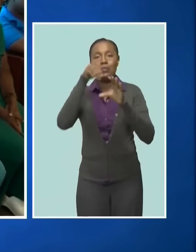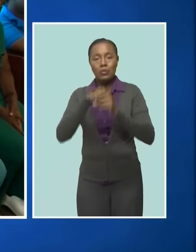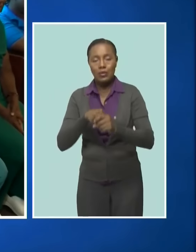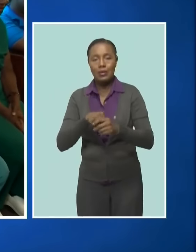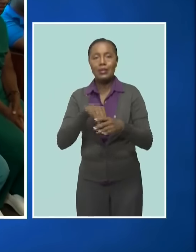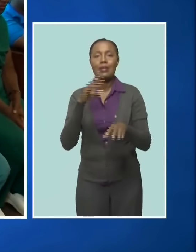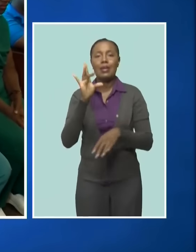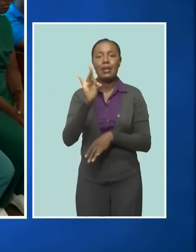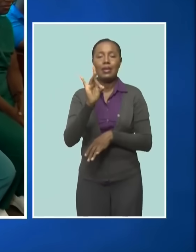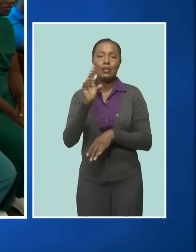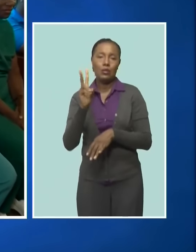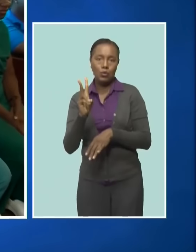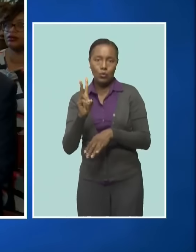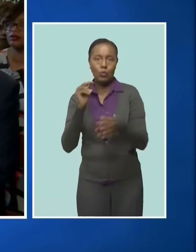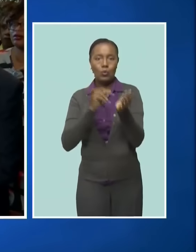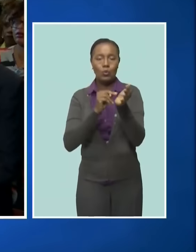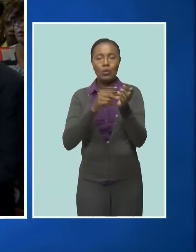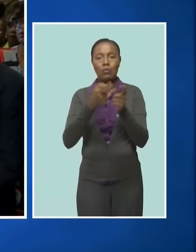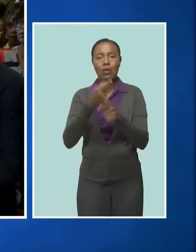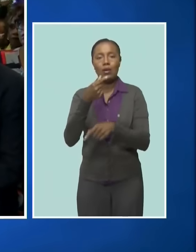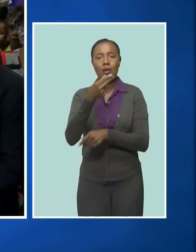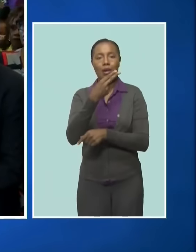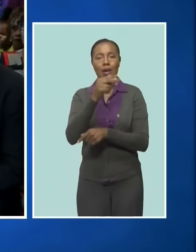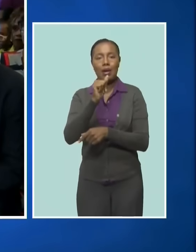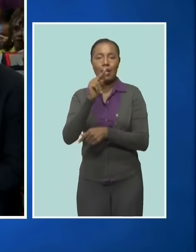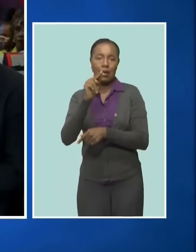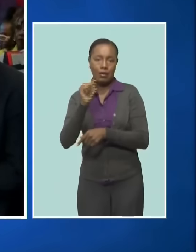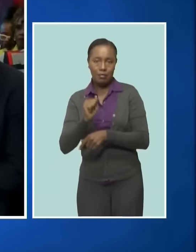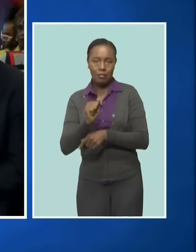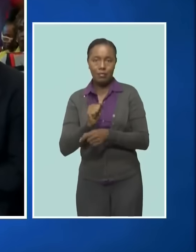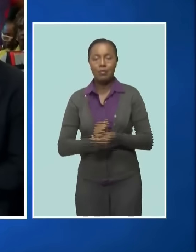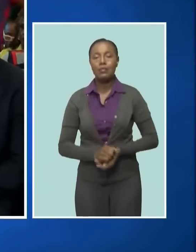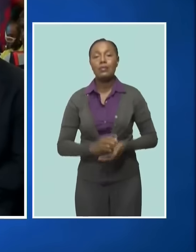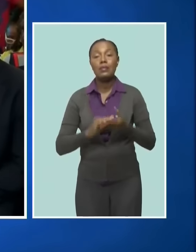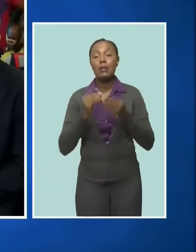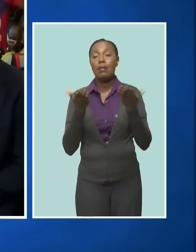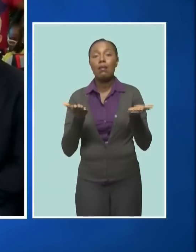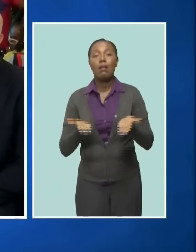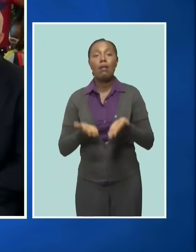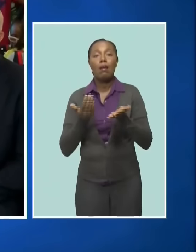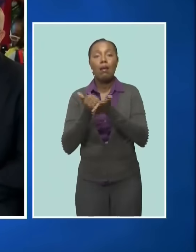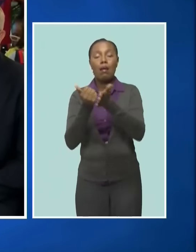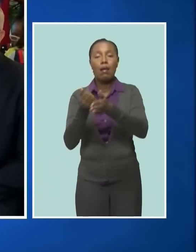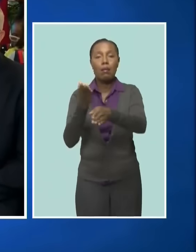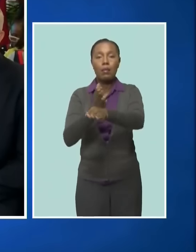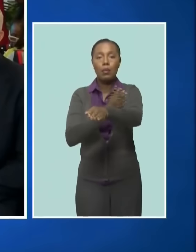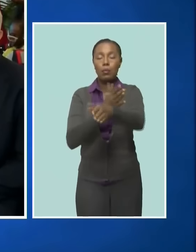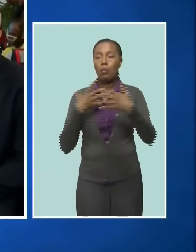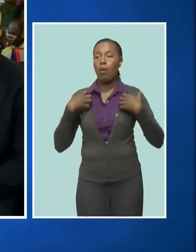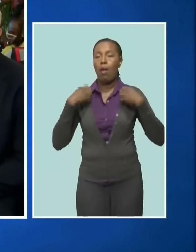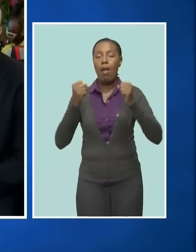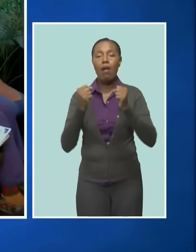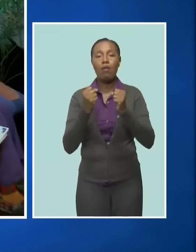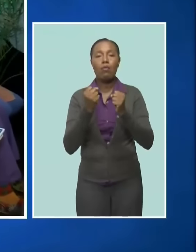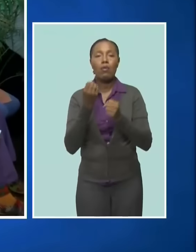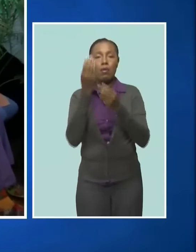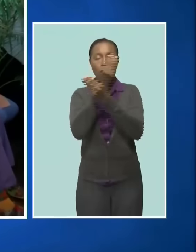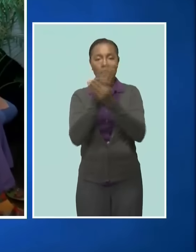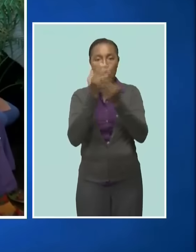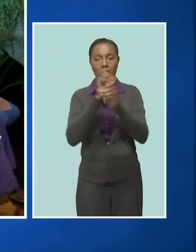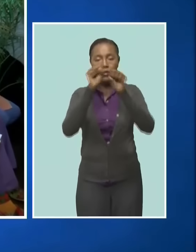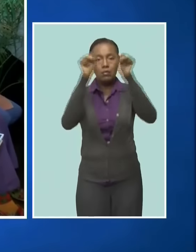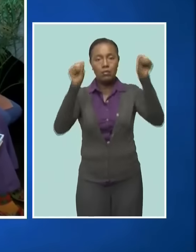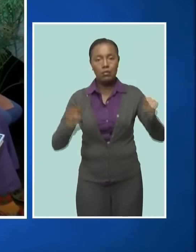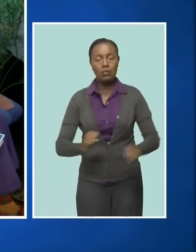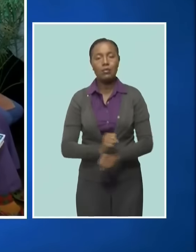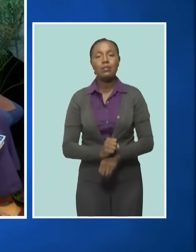82 new Ghanaian nurses. Additionally, they're set to improve the institution's health information system and invest in